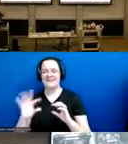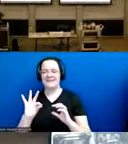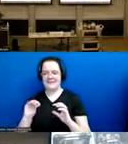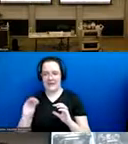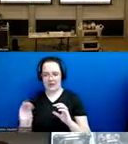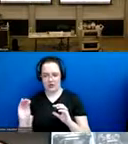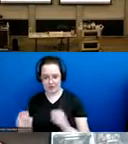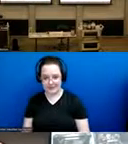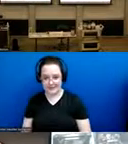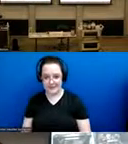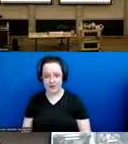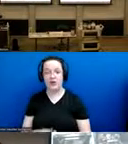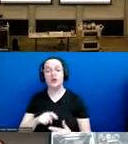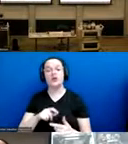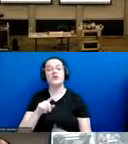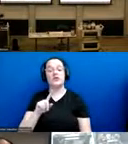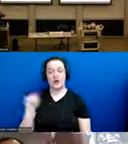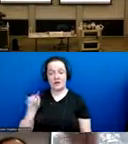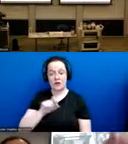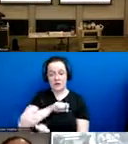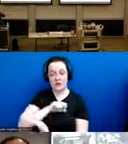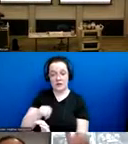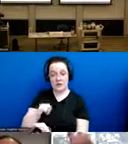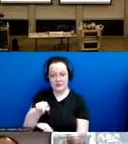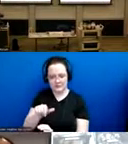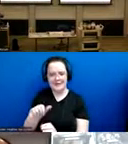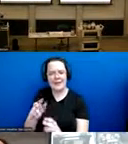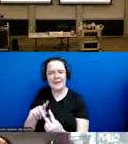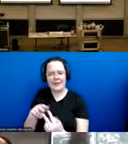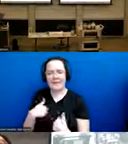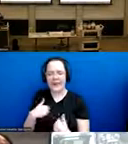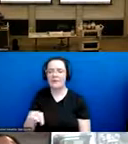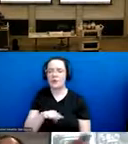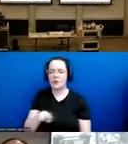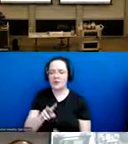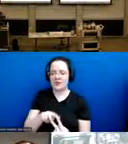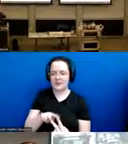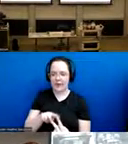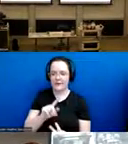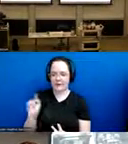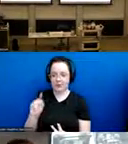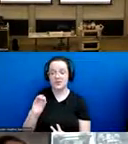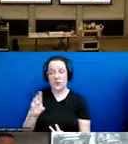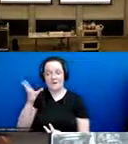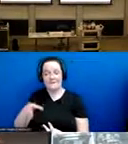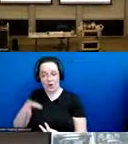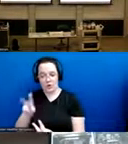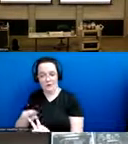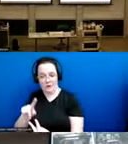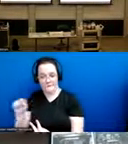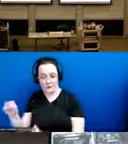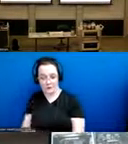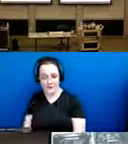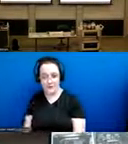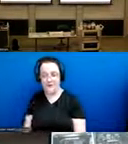blue photons get into the crystal, you either generate a horizontal pair of photons or a vertical pair of photons, right? And then because